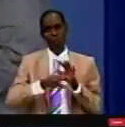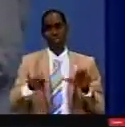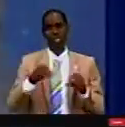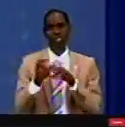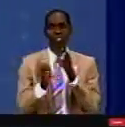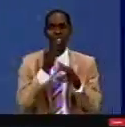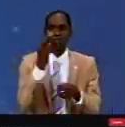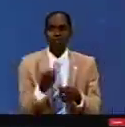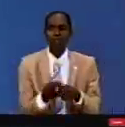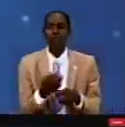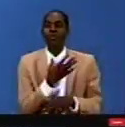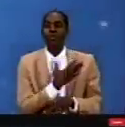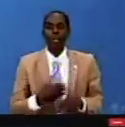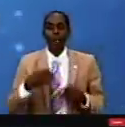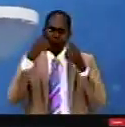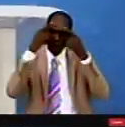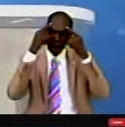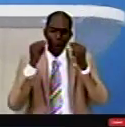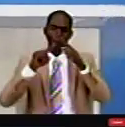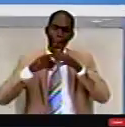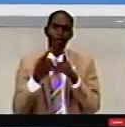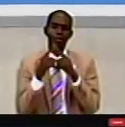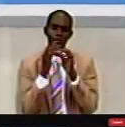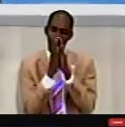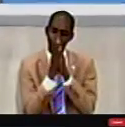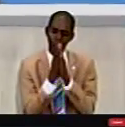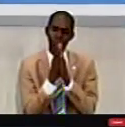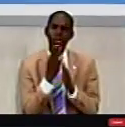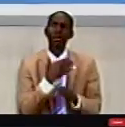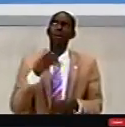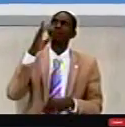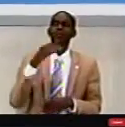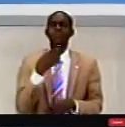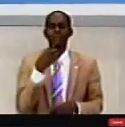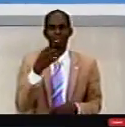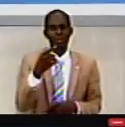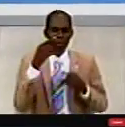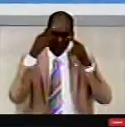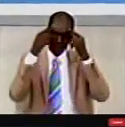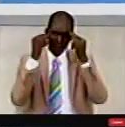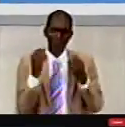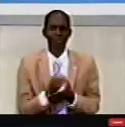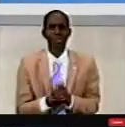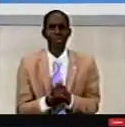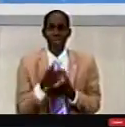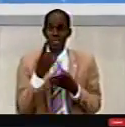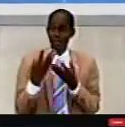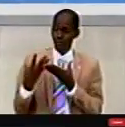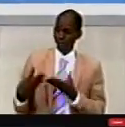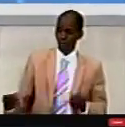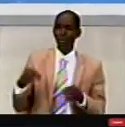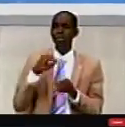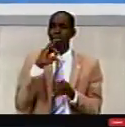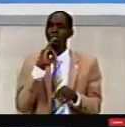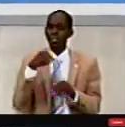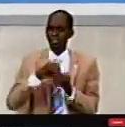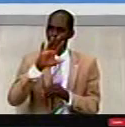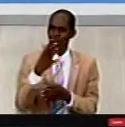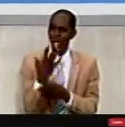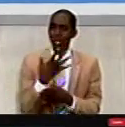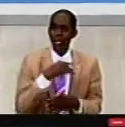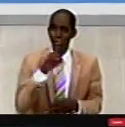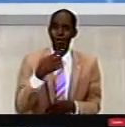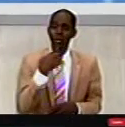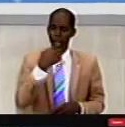to pray and God said was this the solution is in your hands and you are telling me to bring